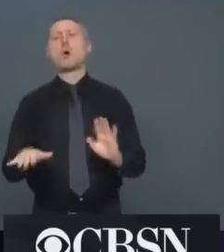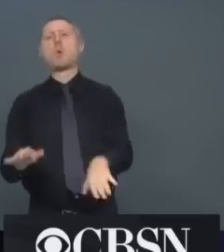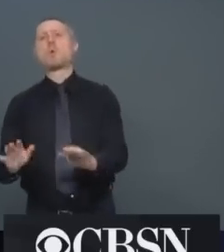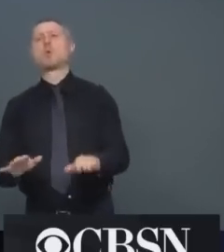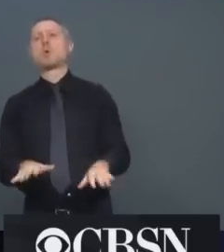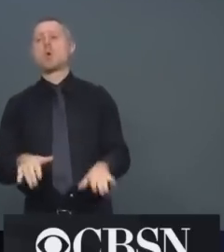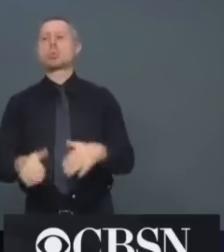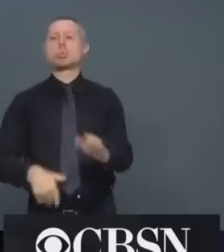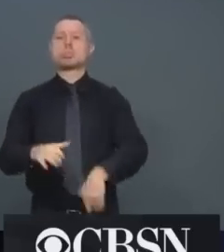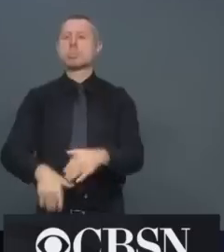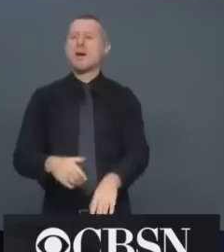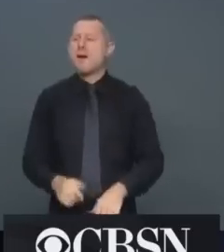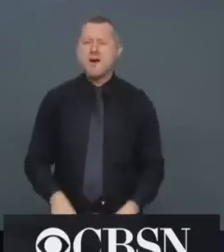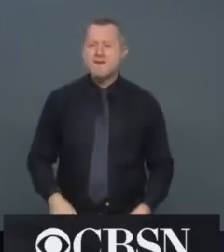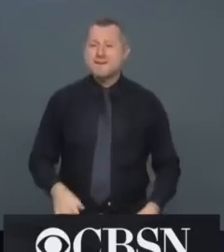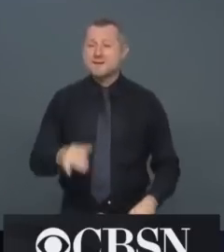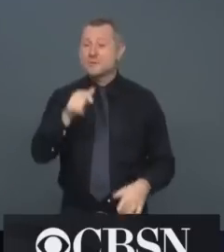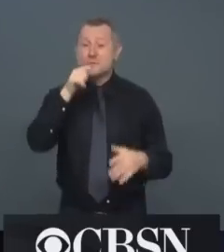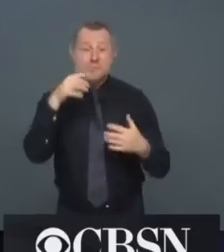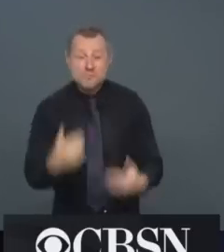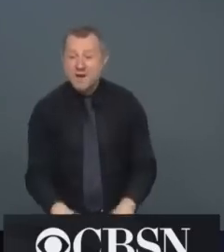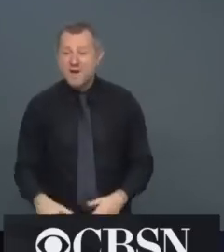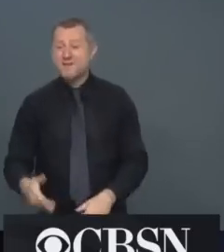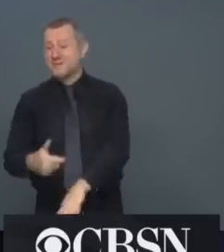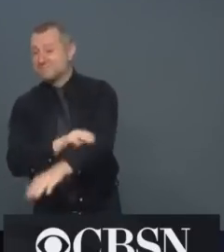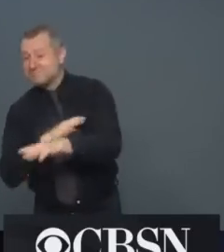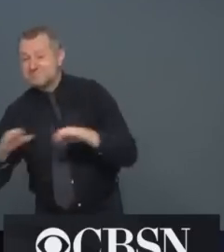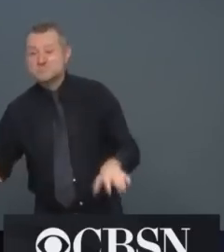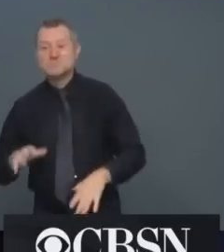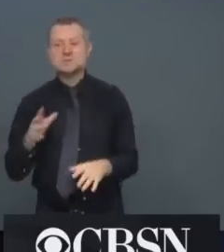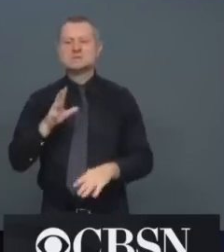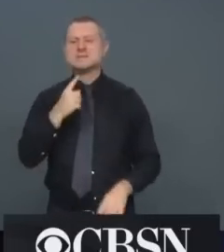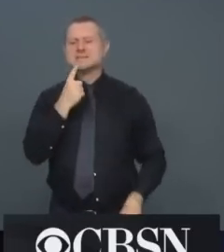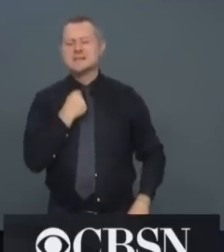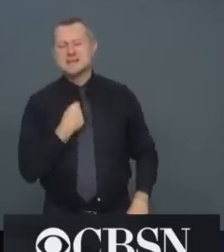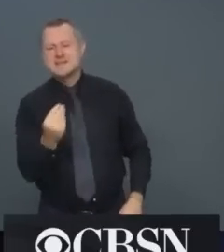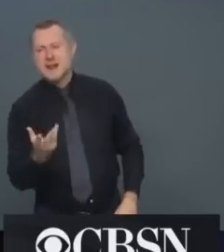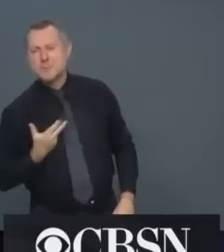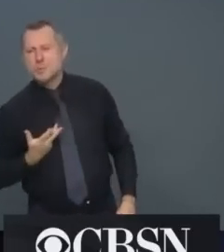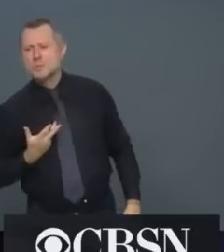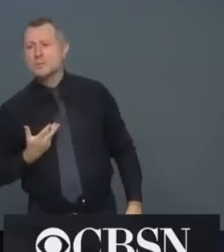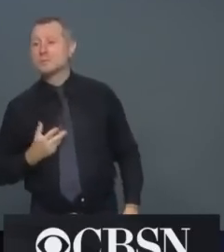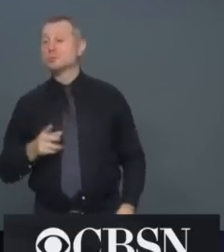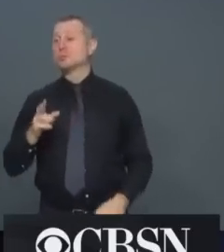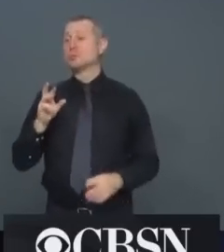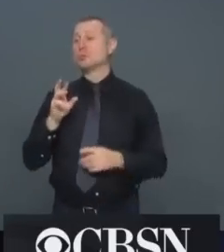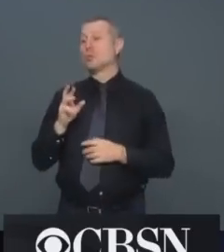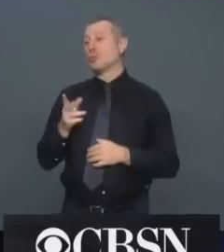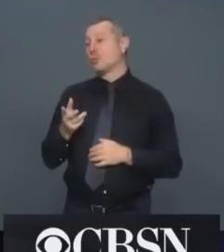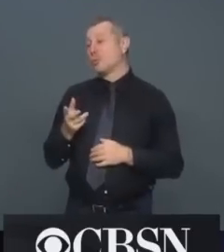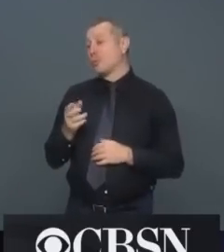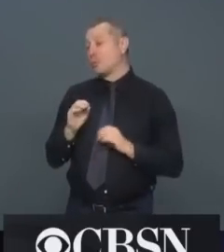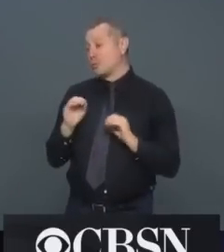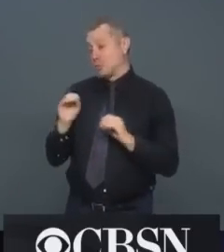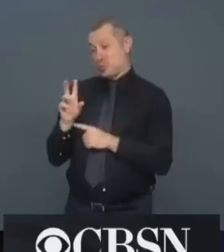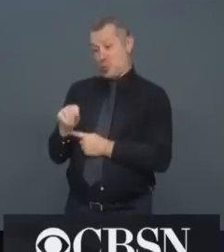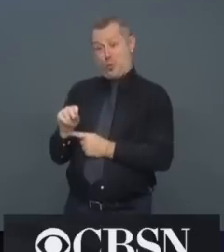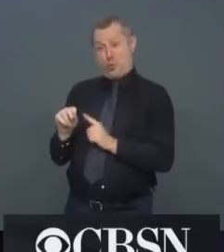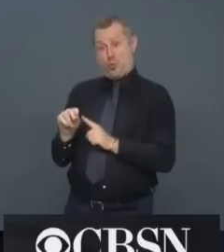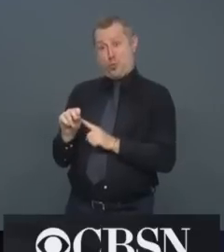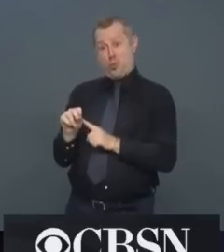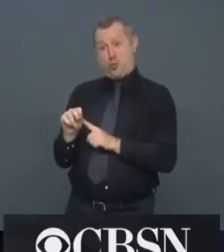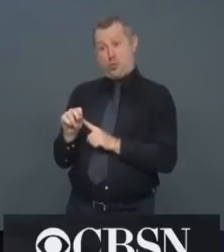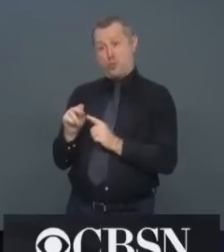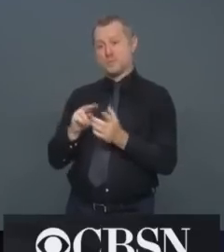it, just say that. You know, no is the second best answer, right? Say,